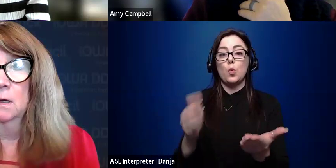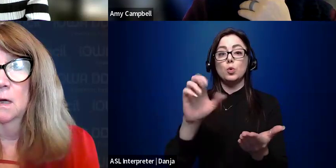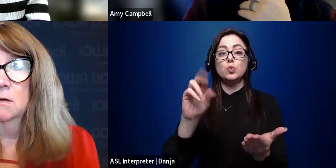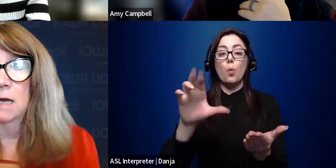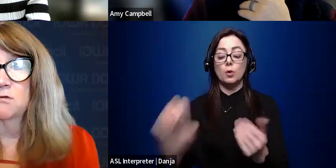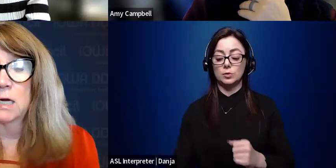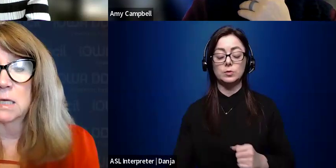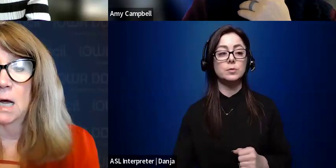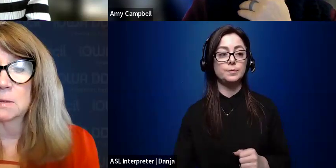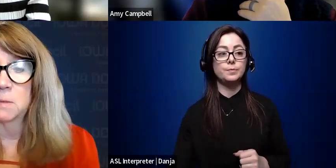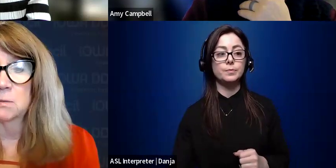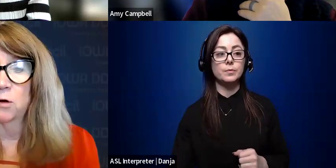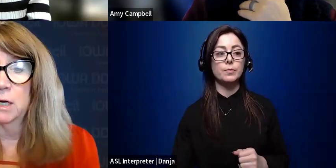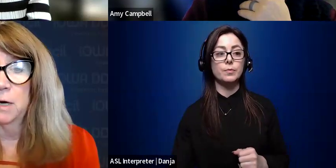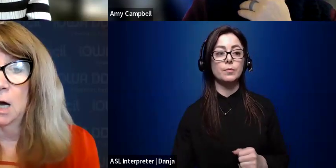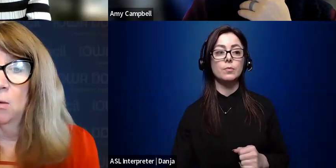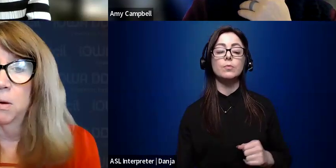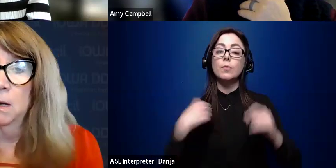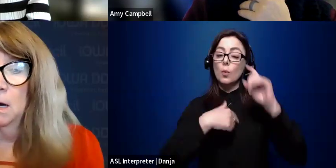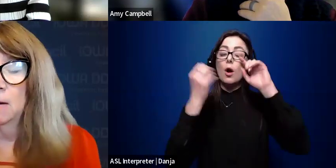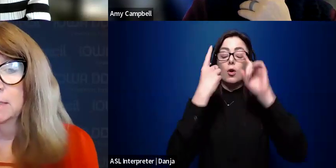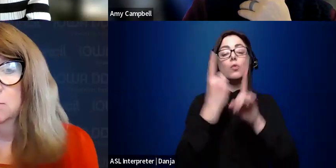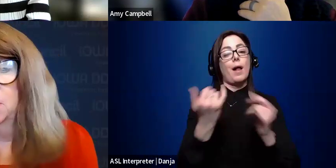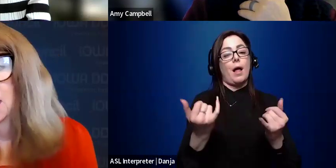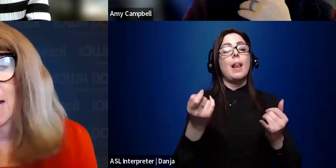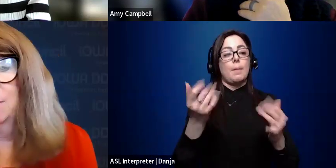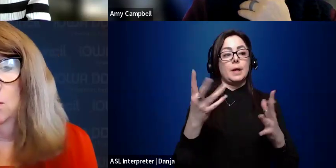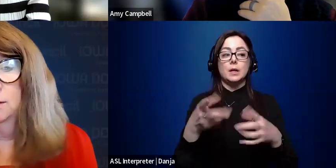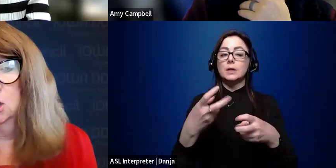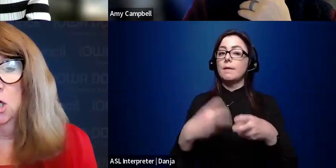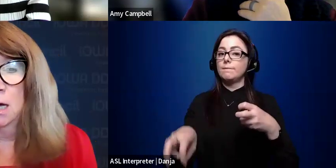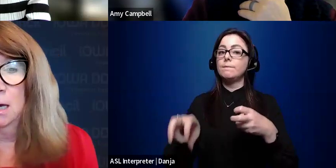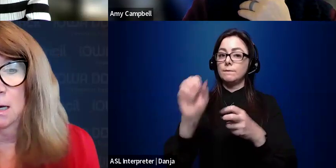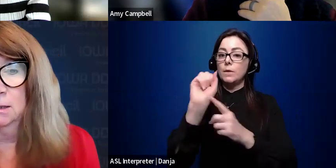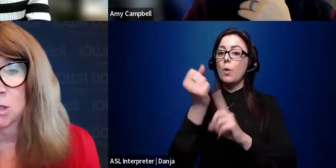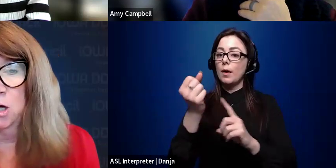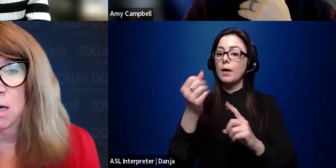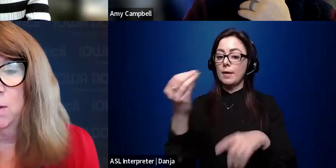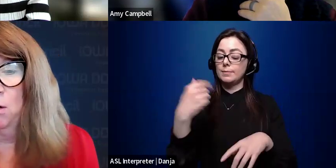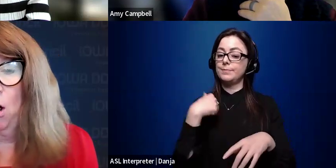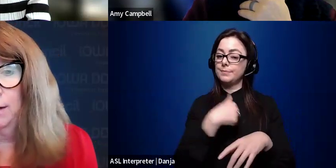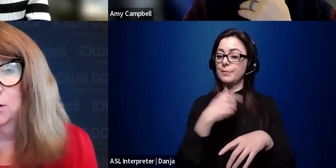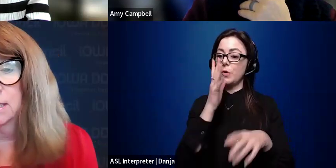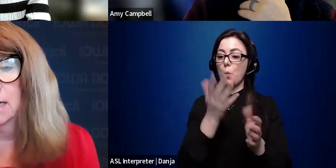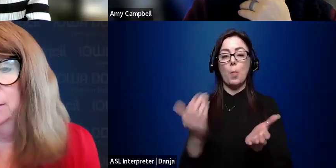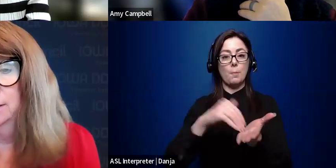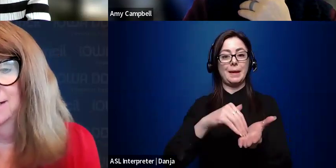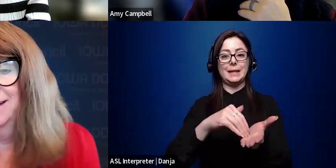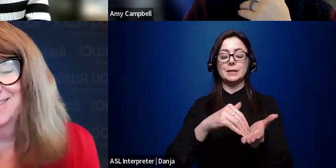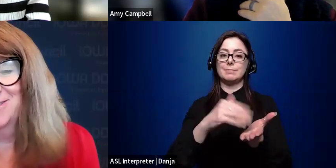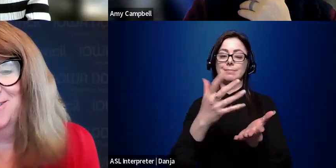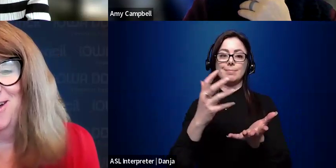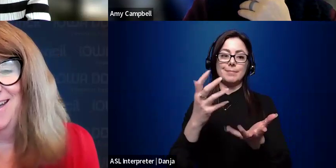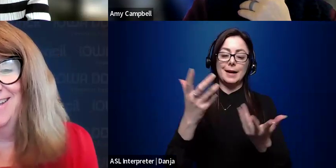kind of trying times, but we're here to help. And to repeat kind of an old cliche, we are all here